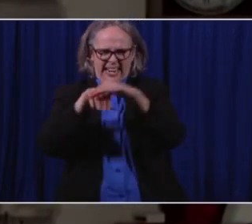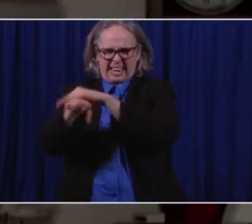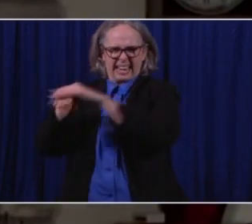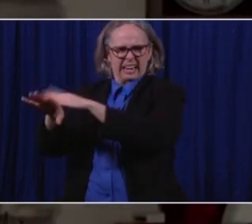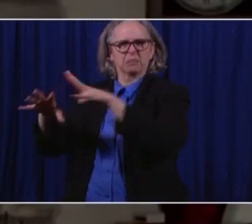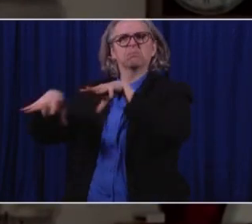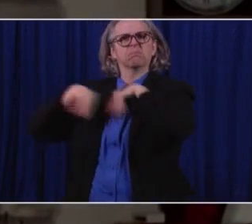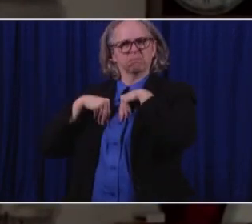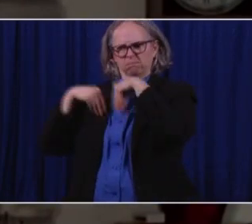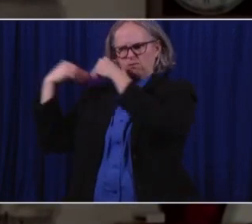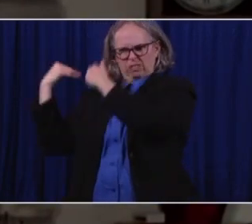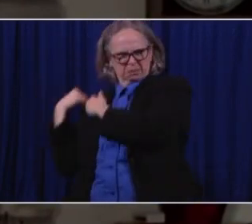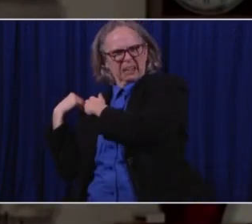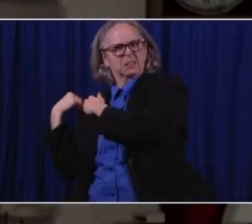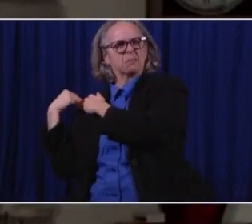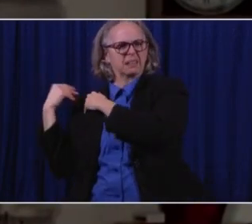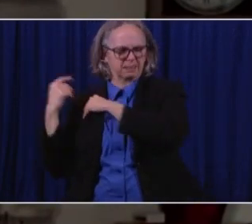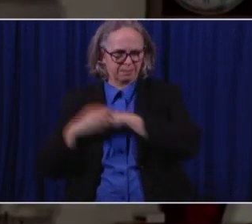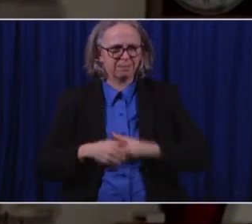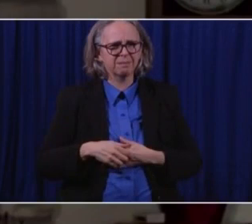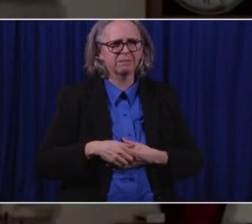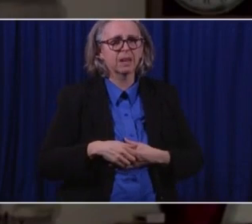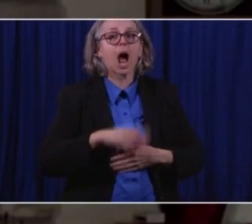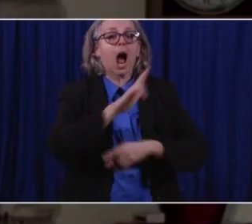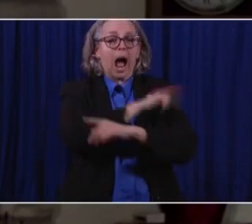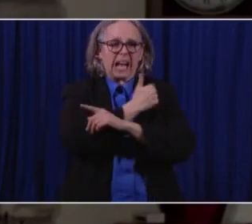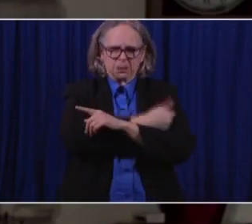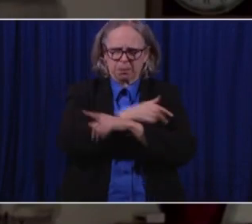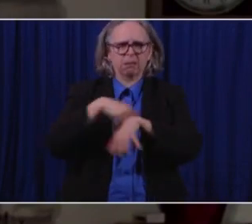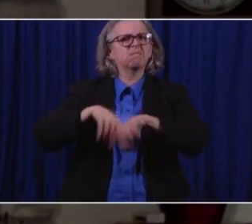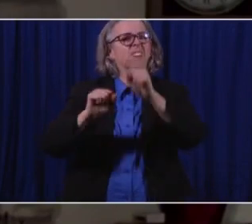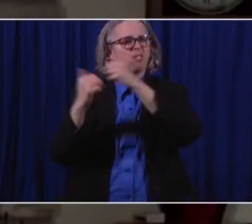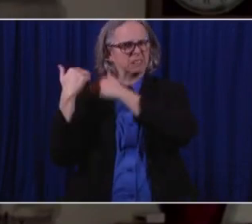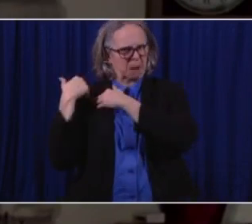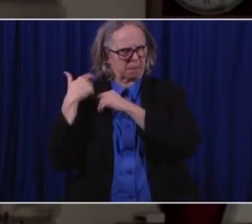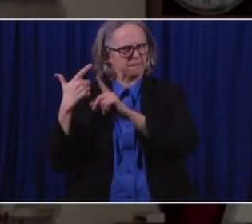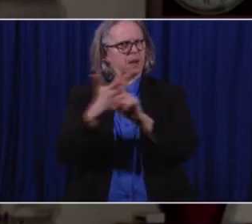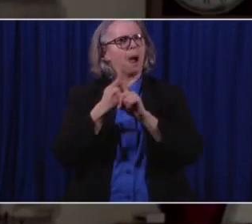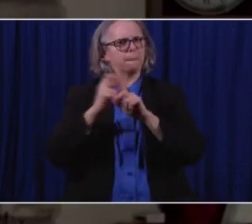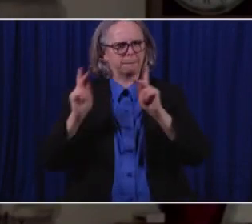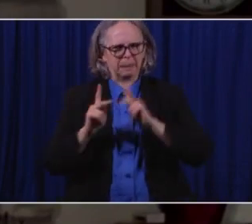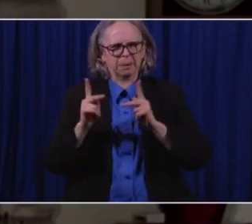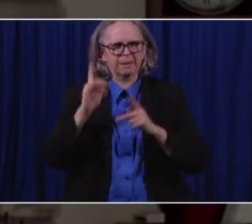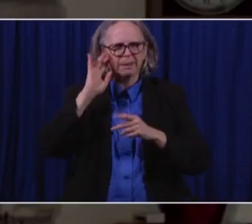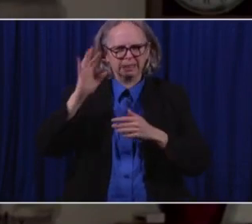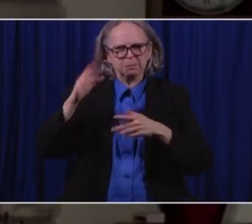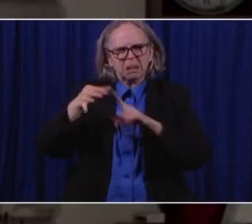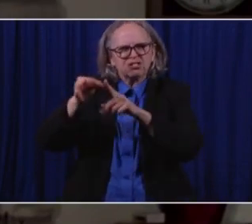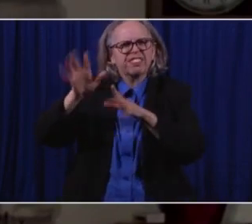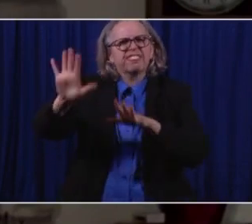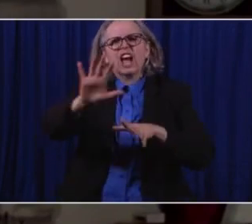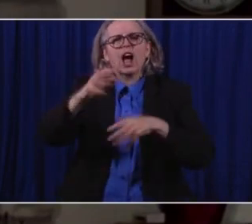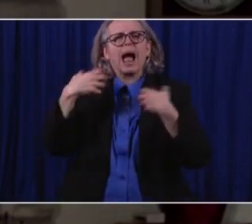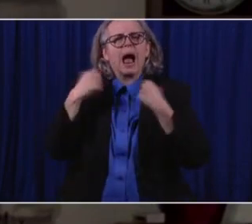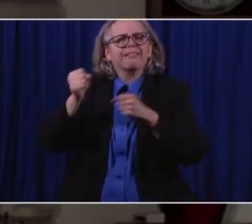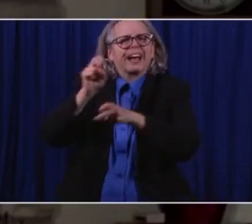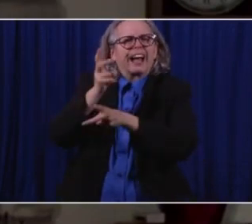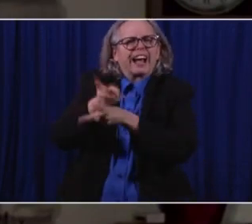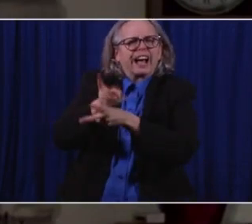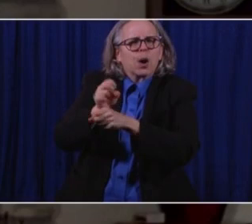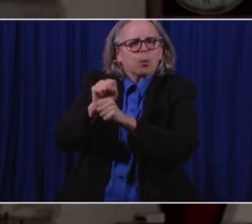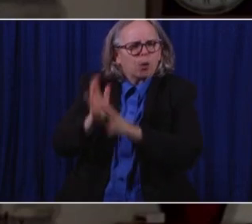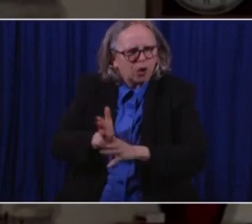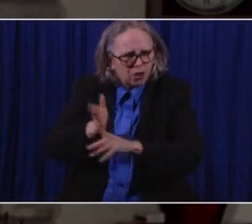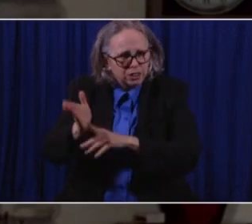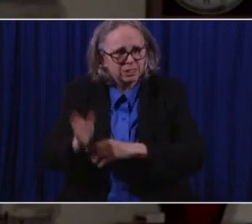through the hospitals to medical personnel. And then the third big group is going out through the health department. So those are the 3 major groups